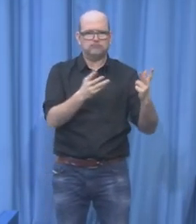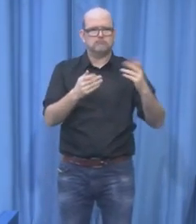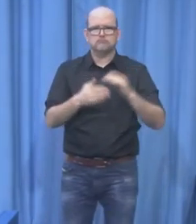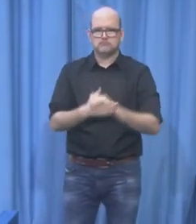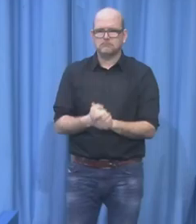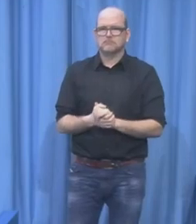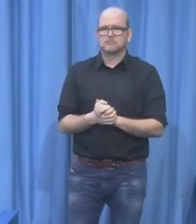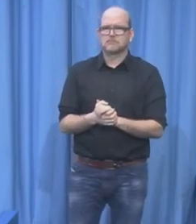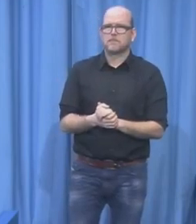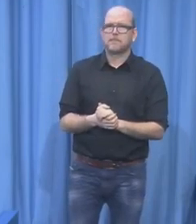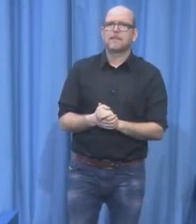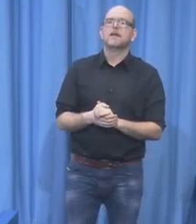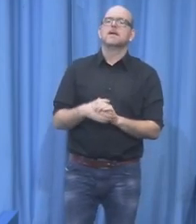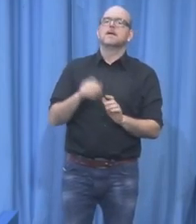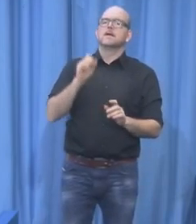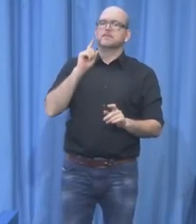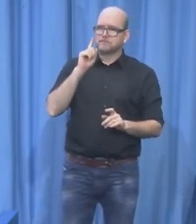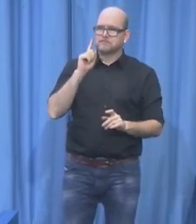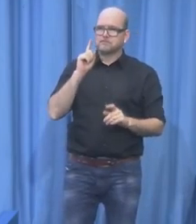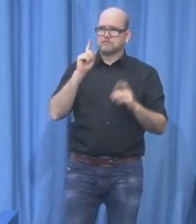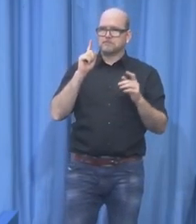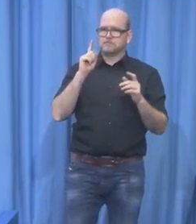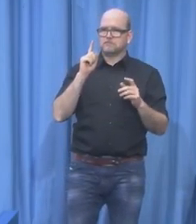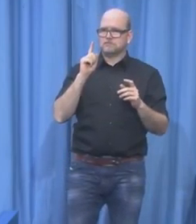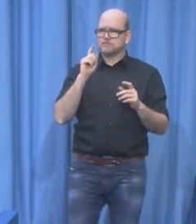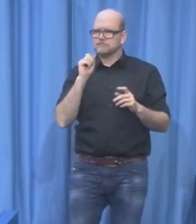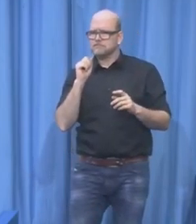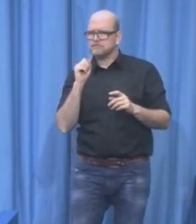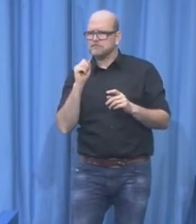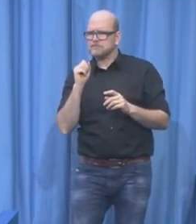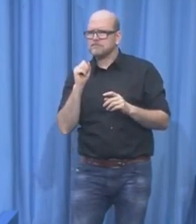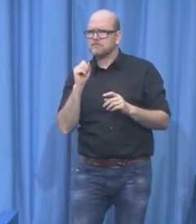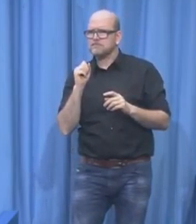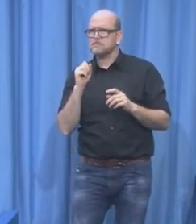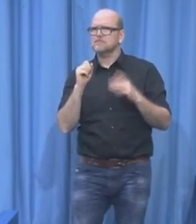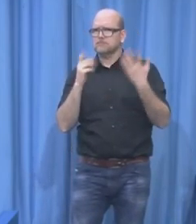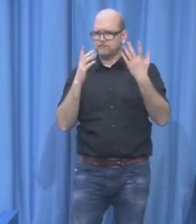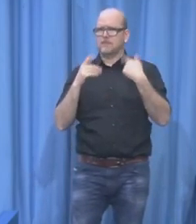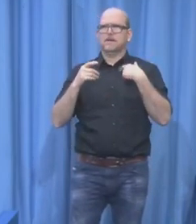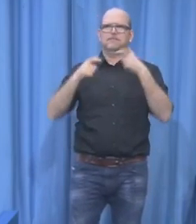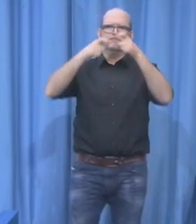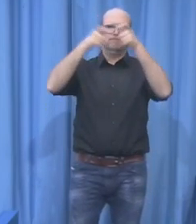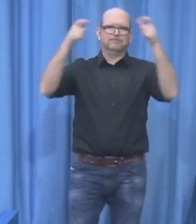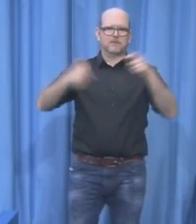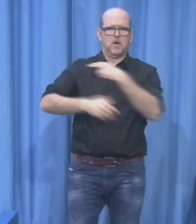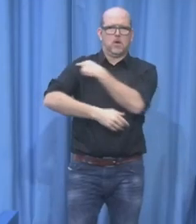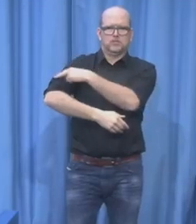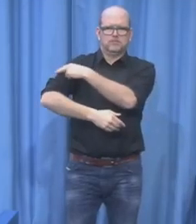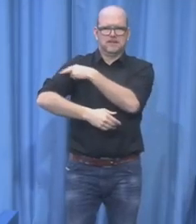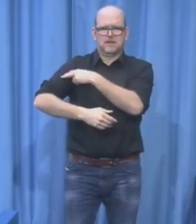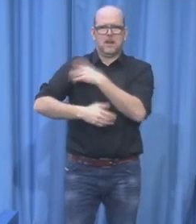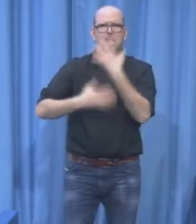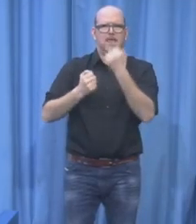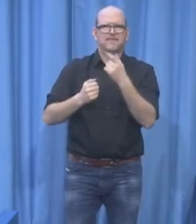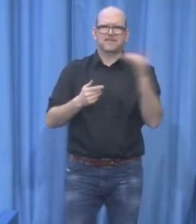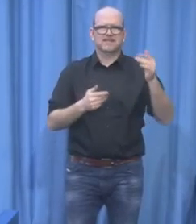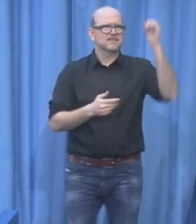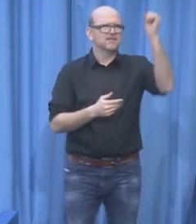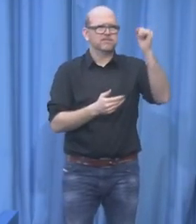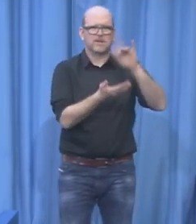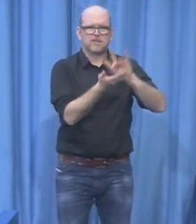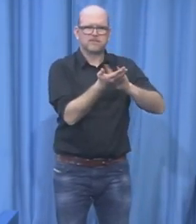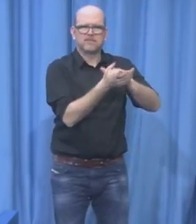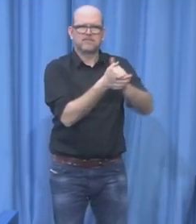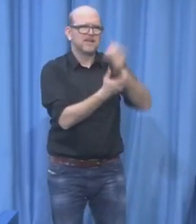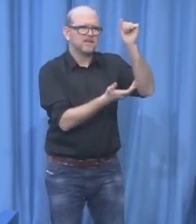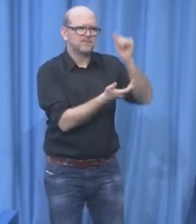bottles, and we have one young man who makes sure that those bottles are filled every morning, which in turn means that HICWA,